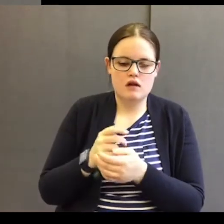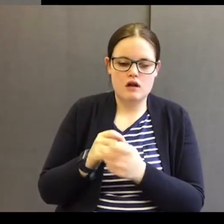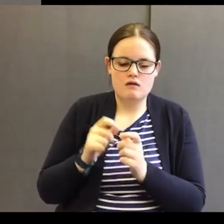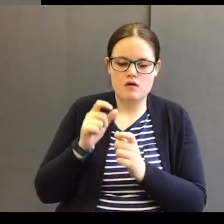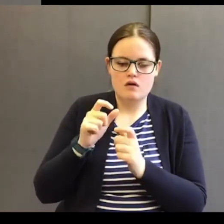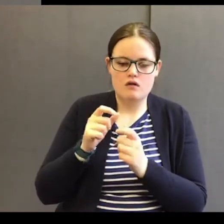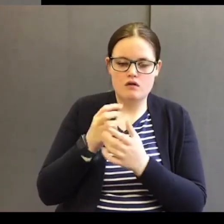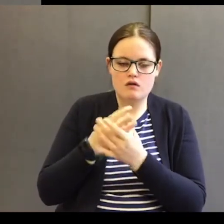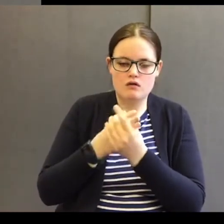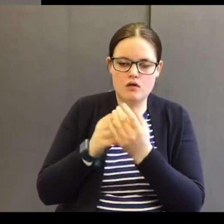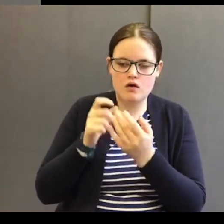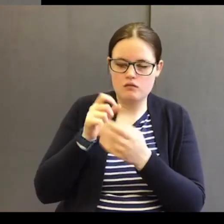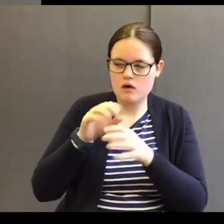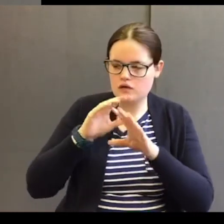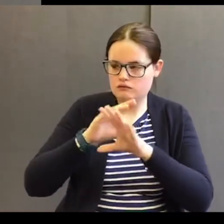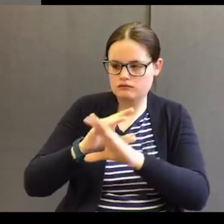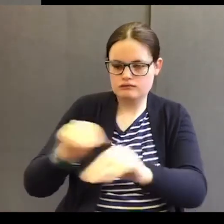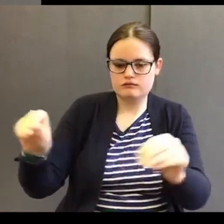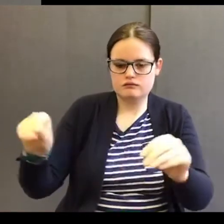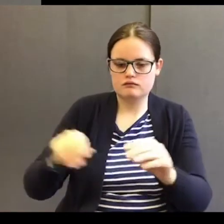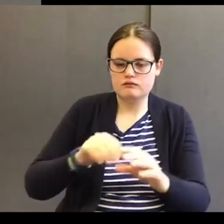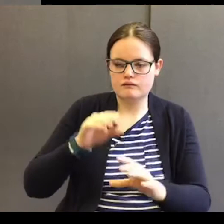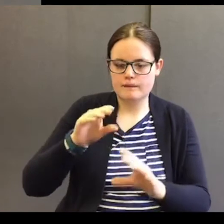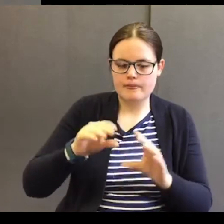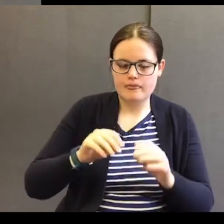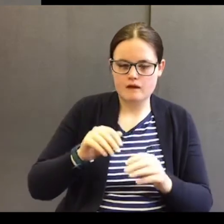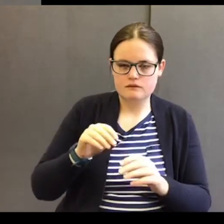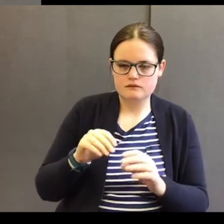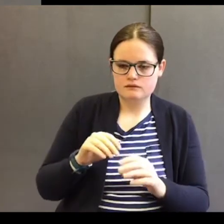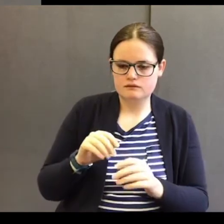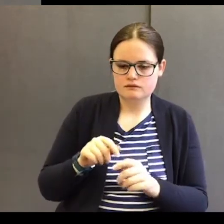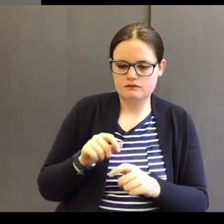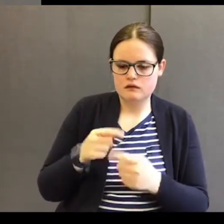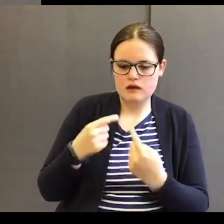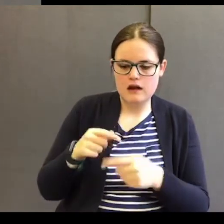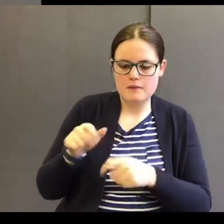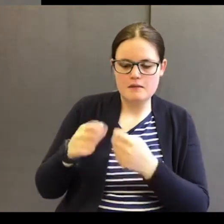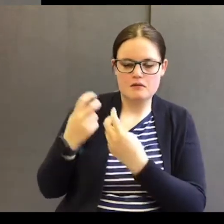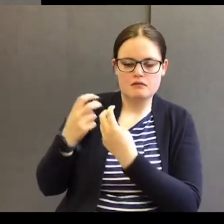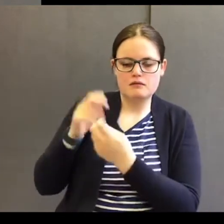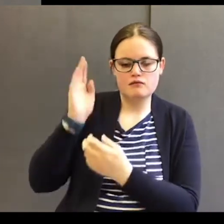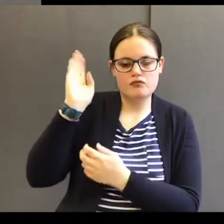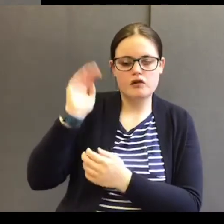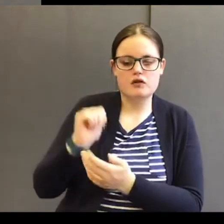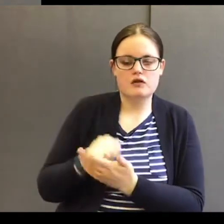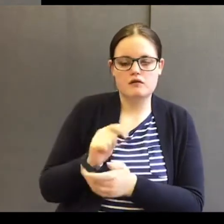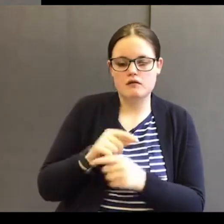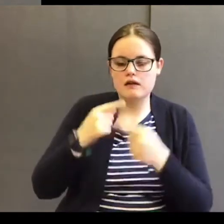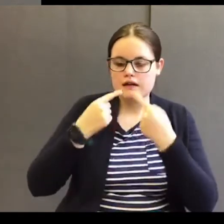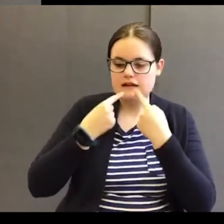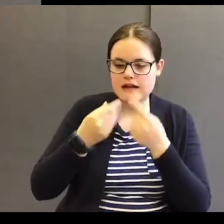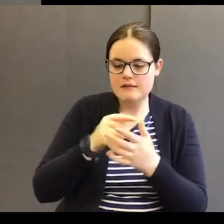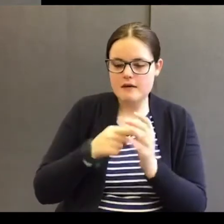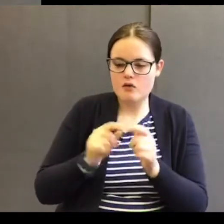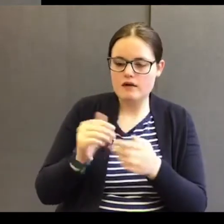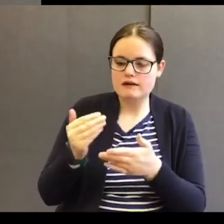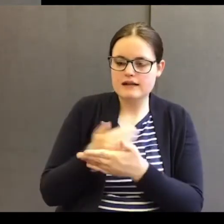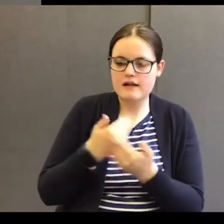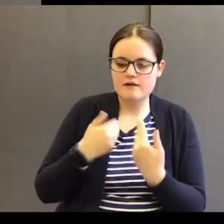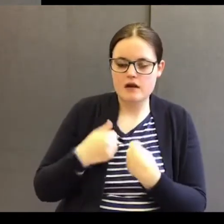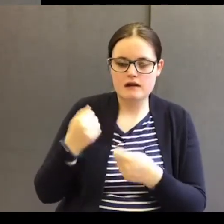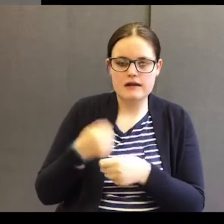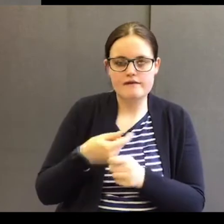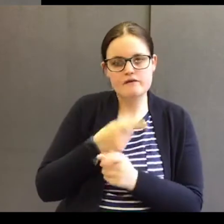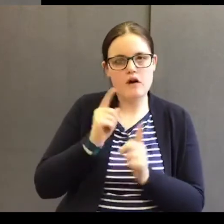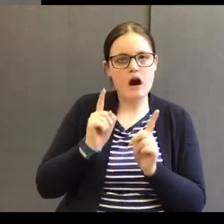method. We get the word of God out there. We let people hear the preaching. We